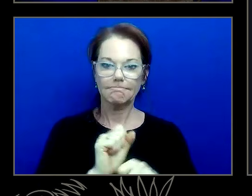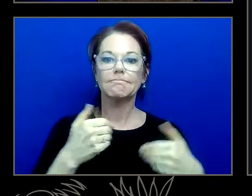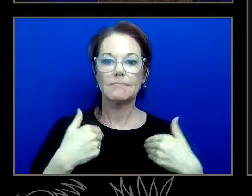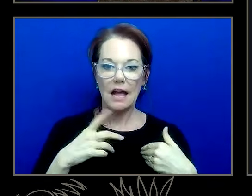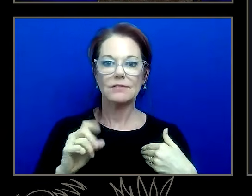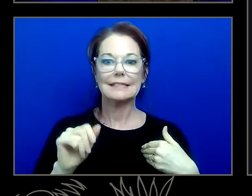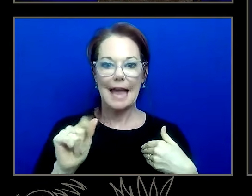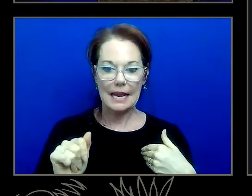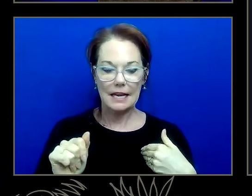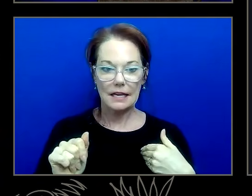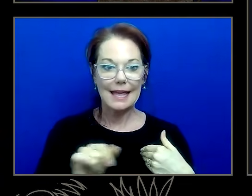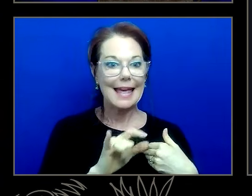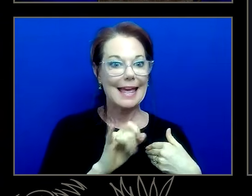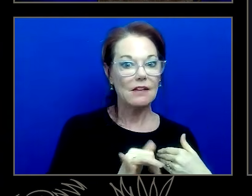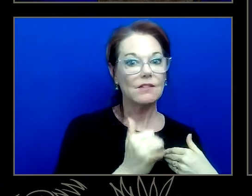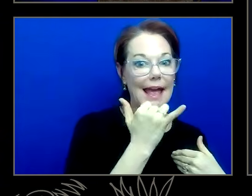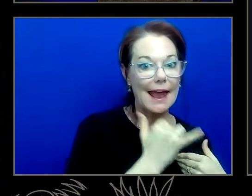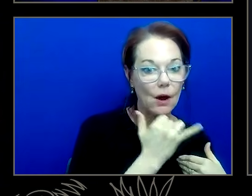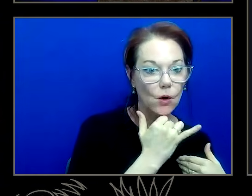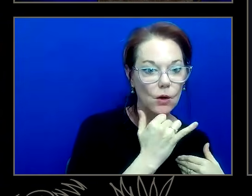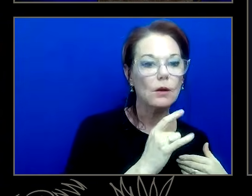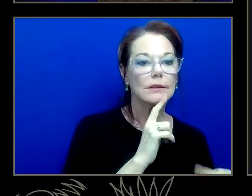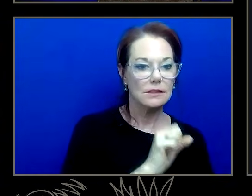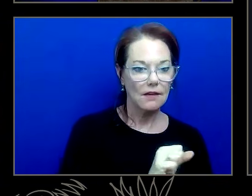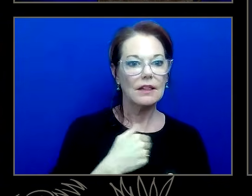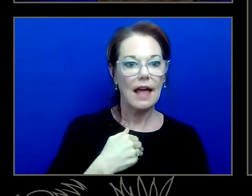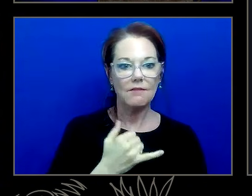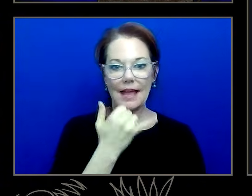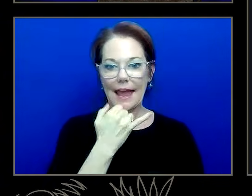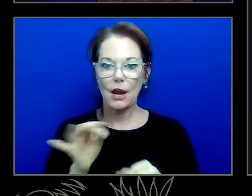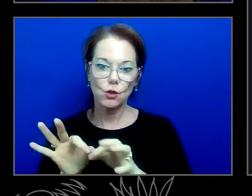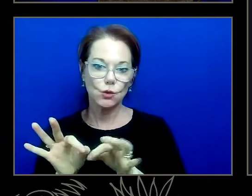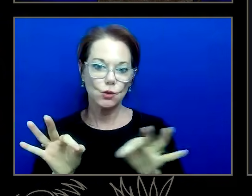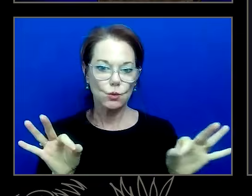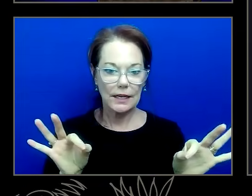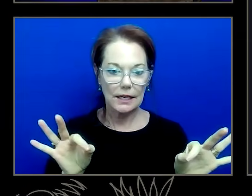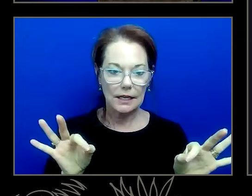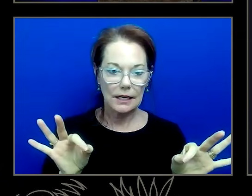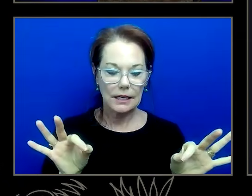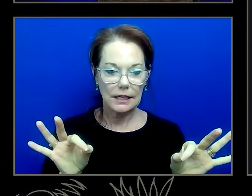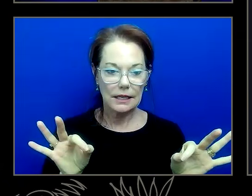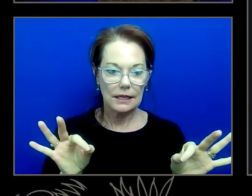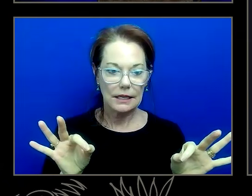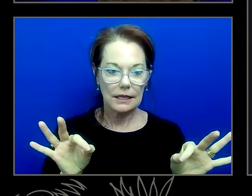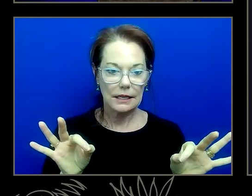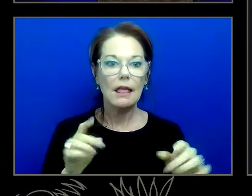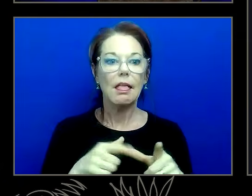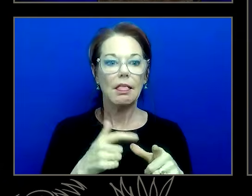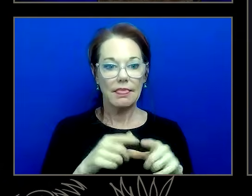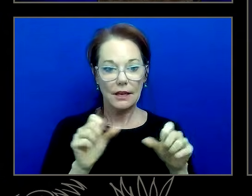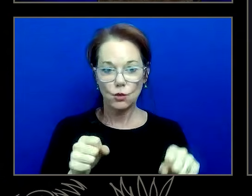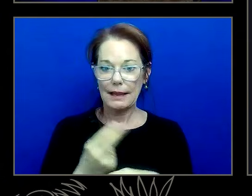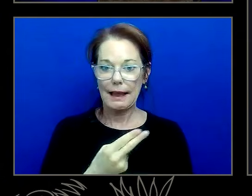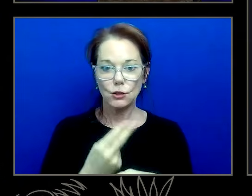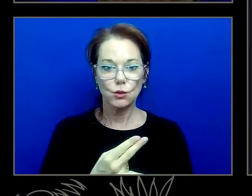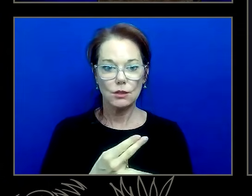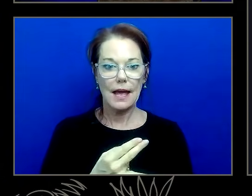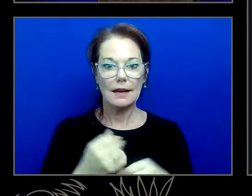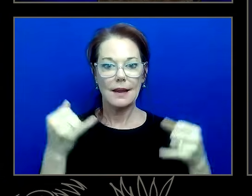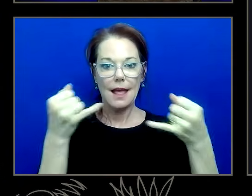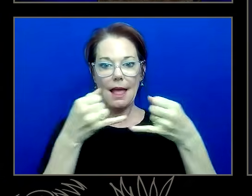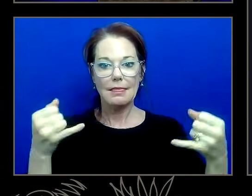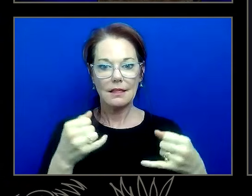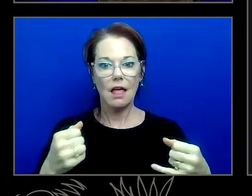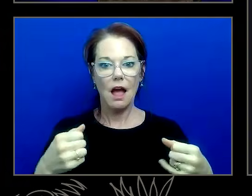it's error, we definitely have this error string. And then we could just use that, and the lines of code are exactly